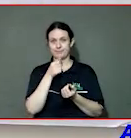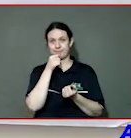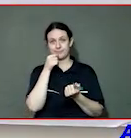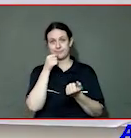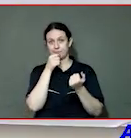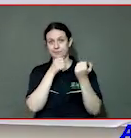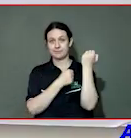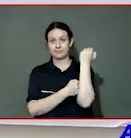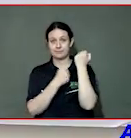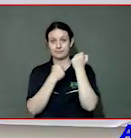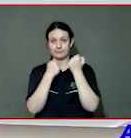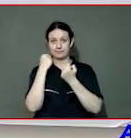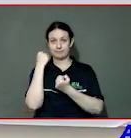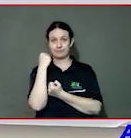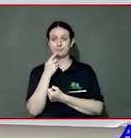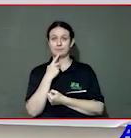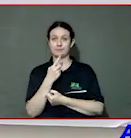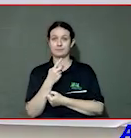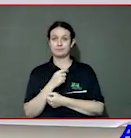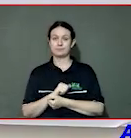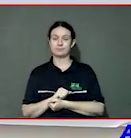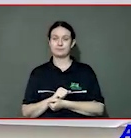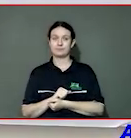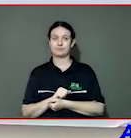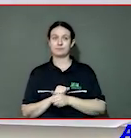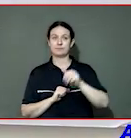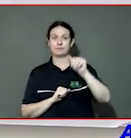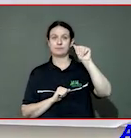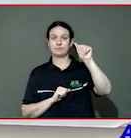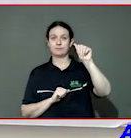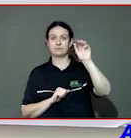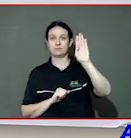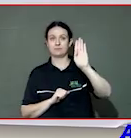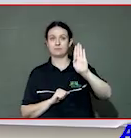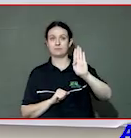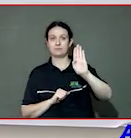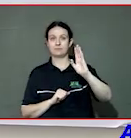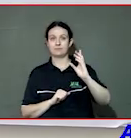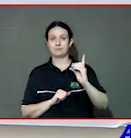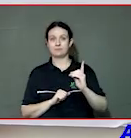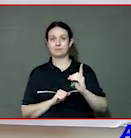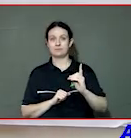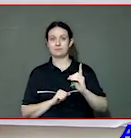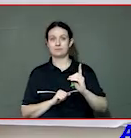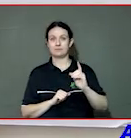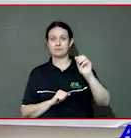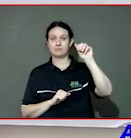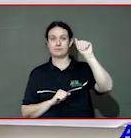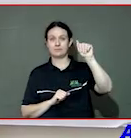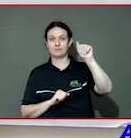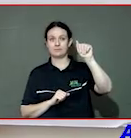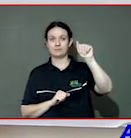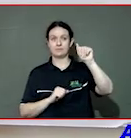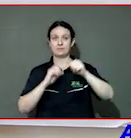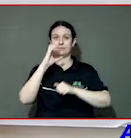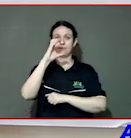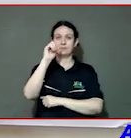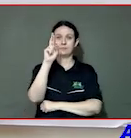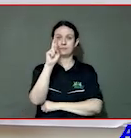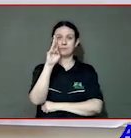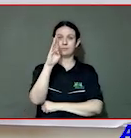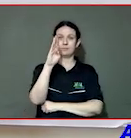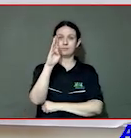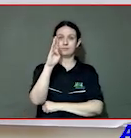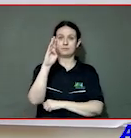structure, here I can say A, B, and D. A, it's a carboxylic